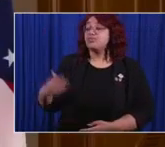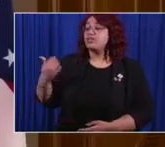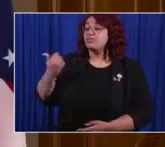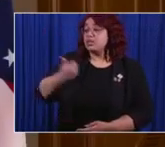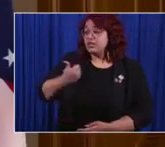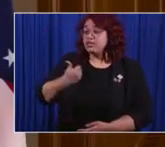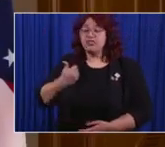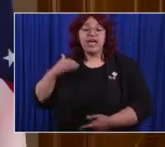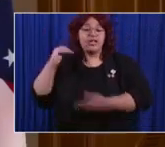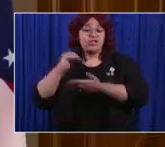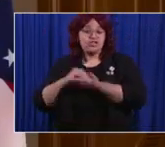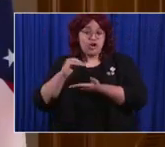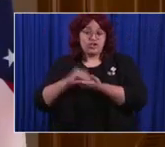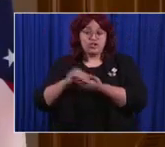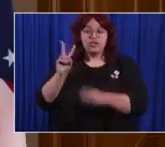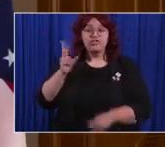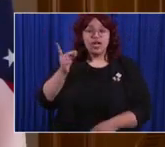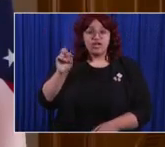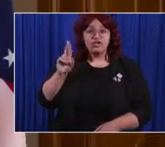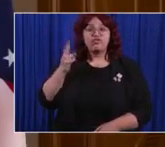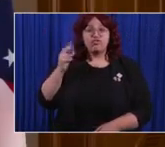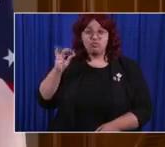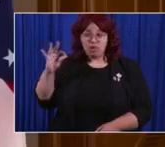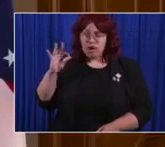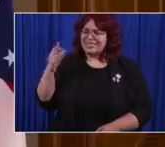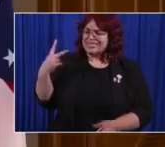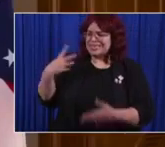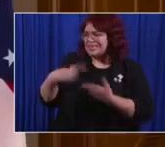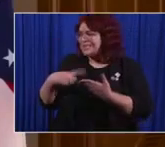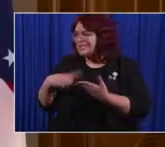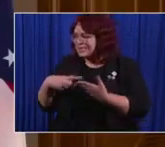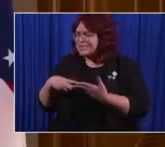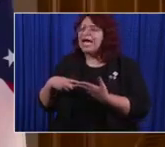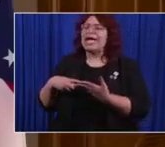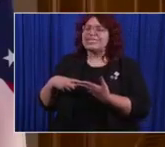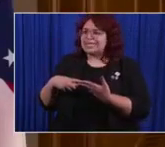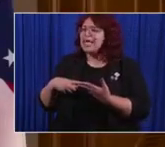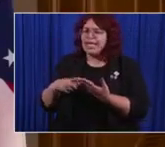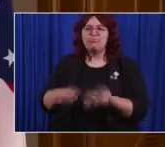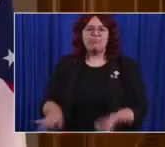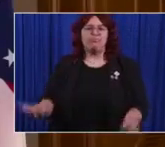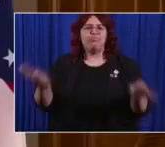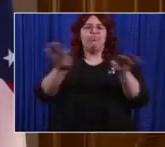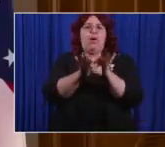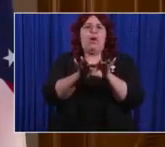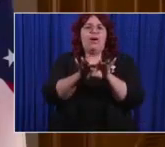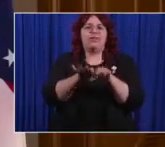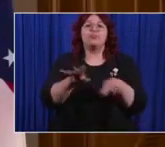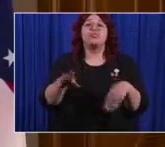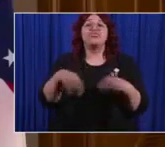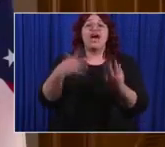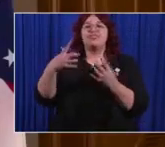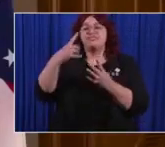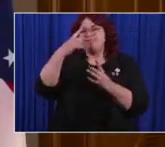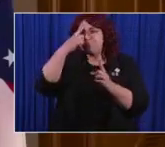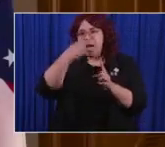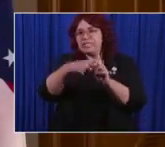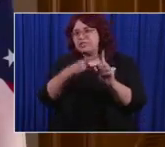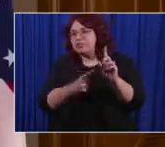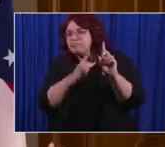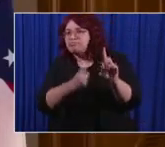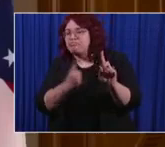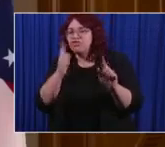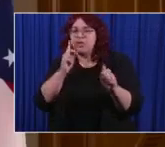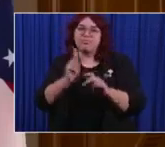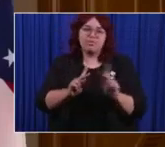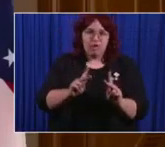people of Ohio, because after 14 months, it's time to transfer that responsibility over to individuals and let